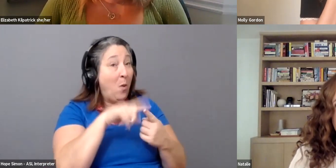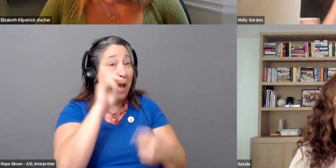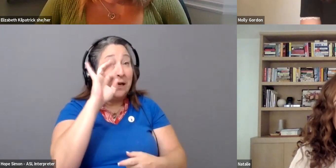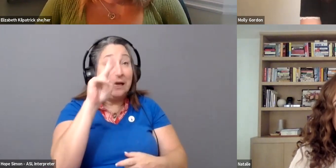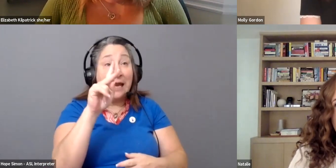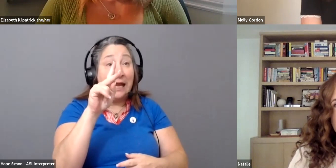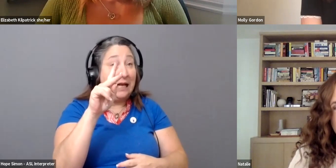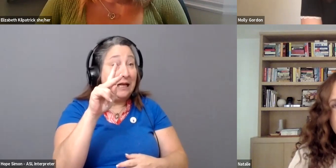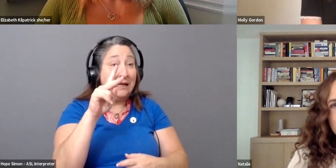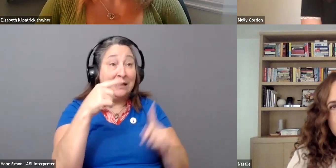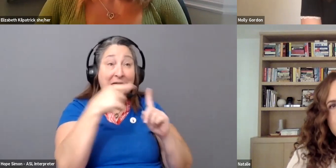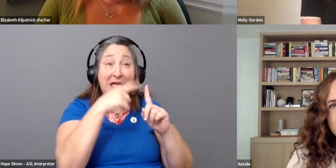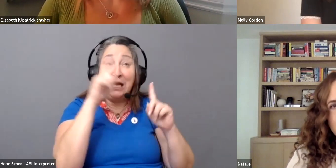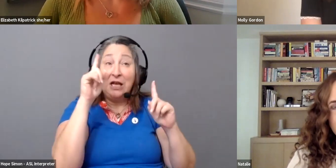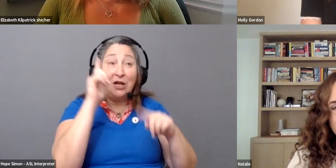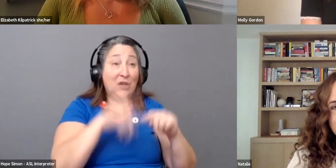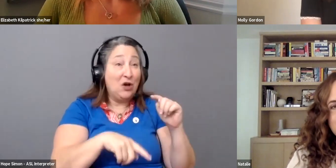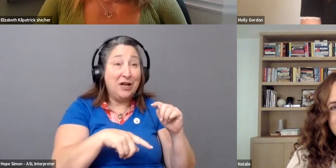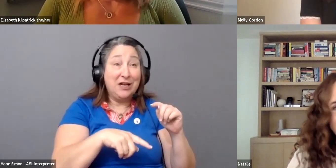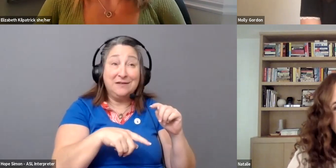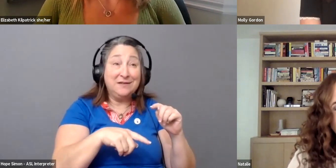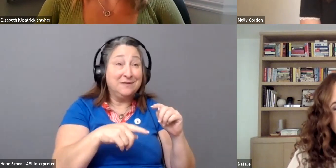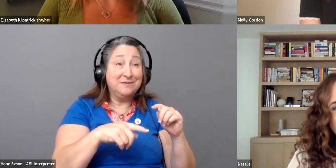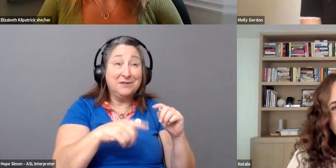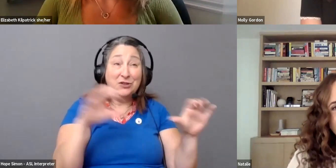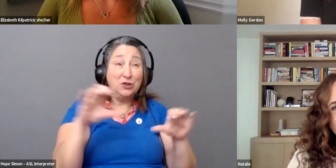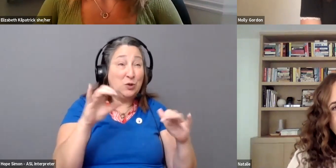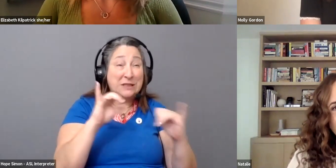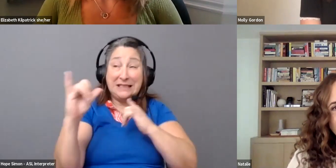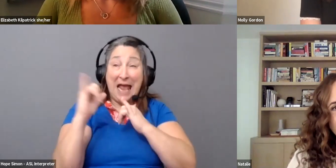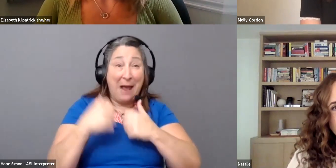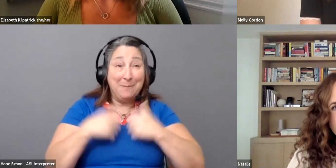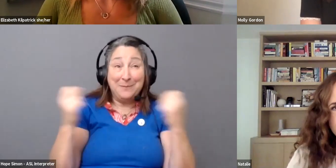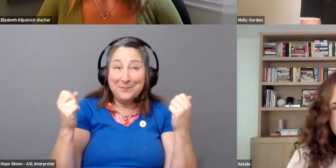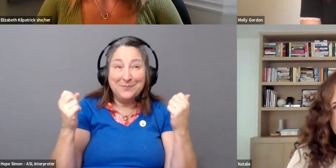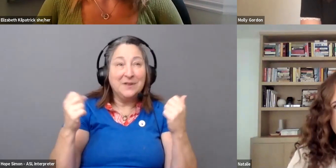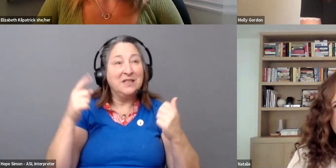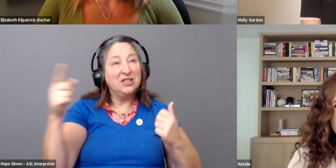able to do the reciprocal thing for her. I had do you have time for two more